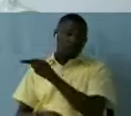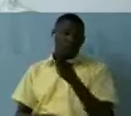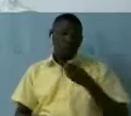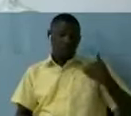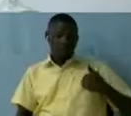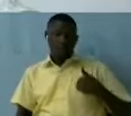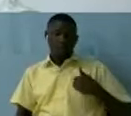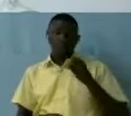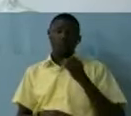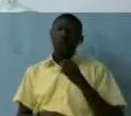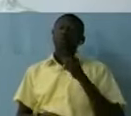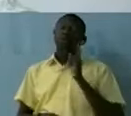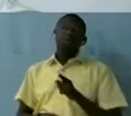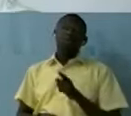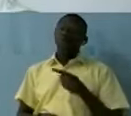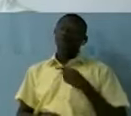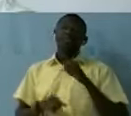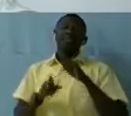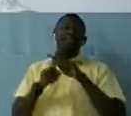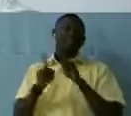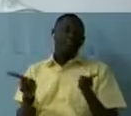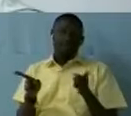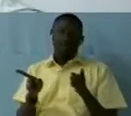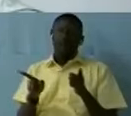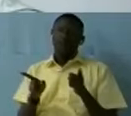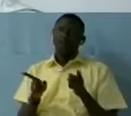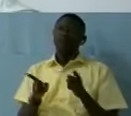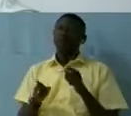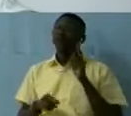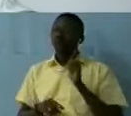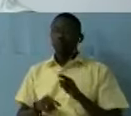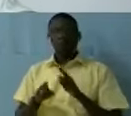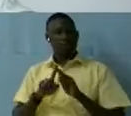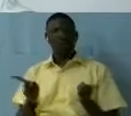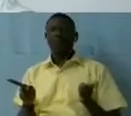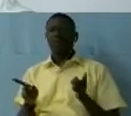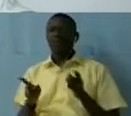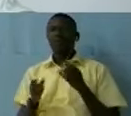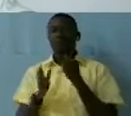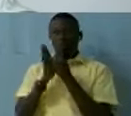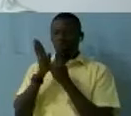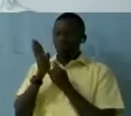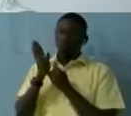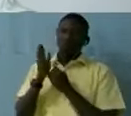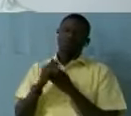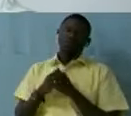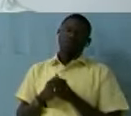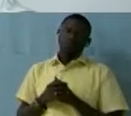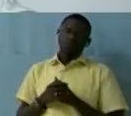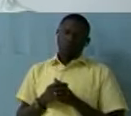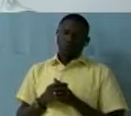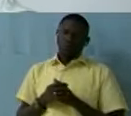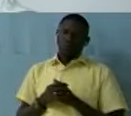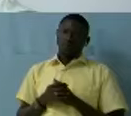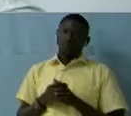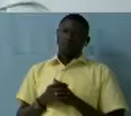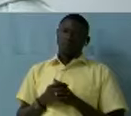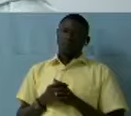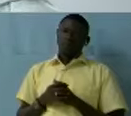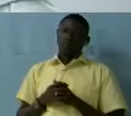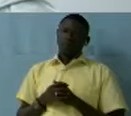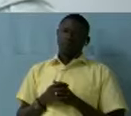the subject of prosecution. Nin kisikisro bekela abekela nin netiko amanke kwoluti be kitindi kam melnu